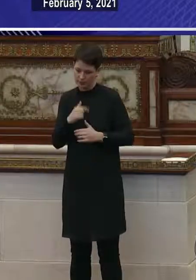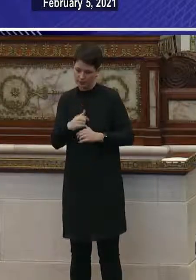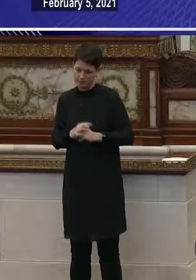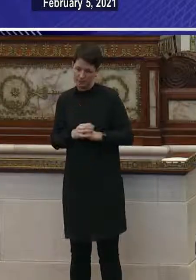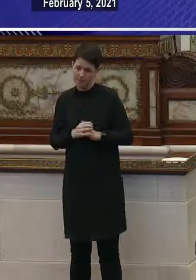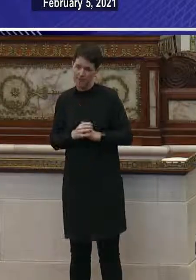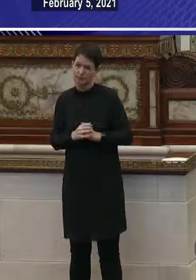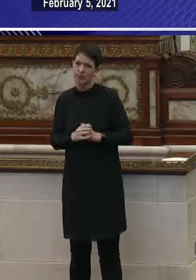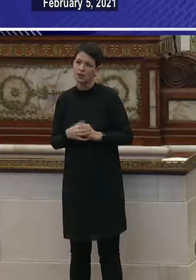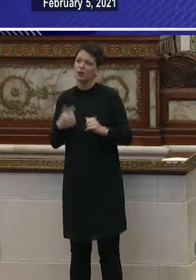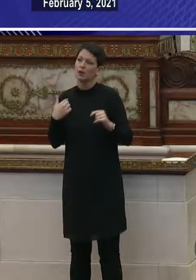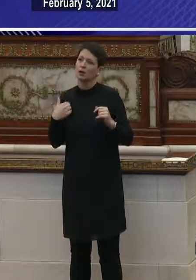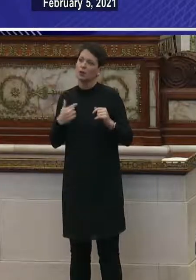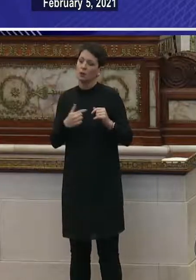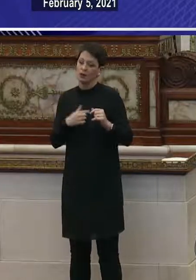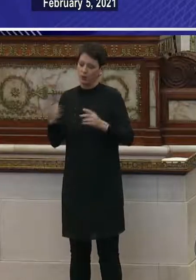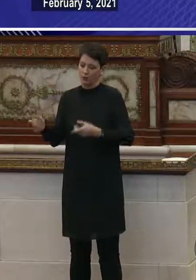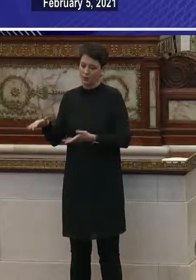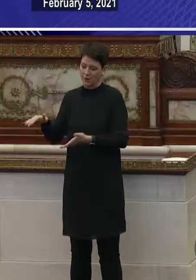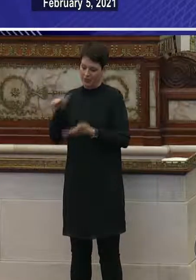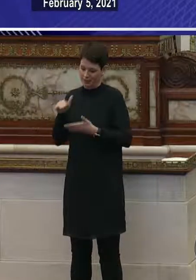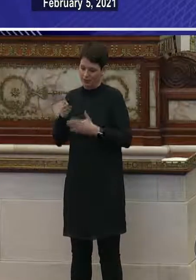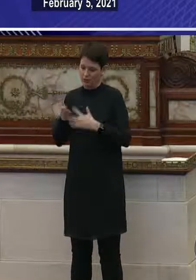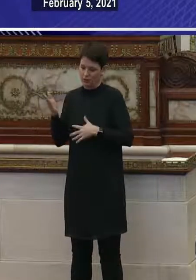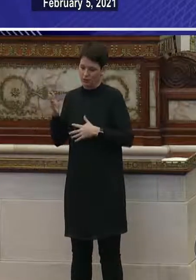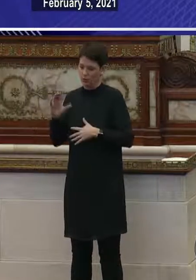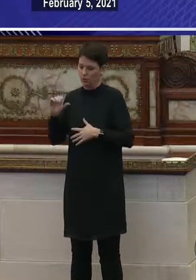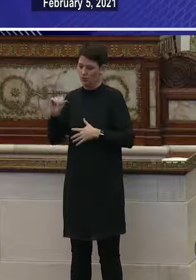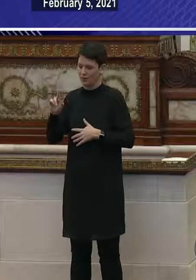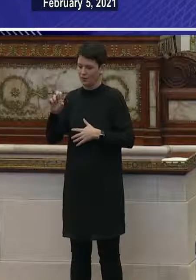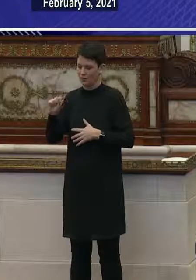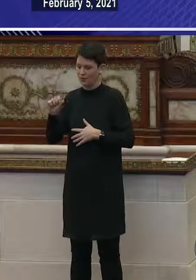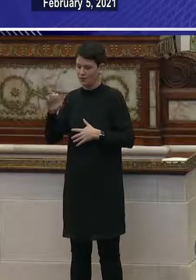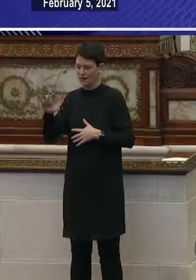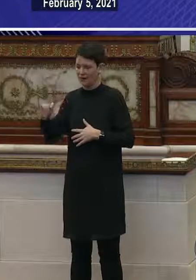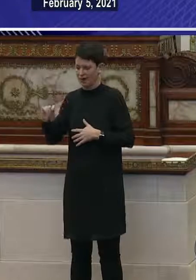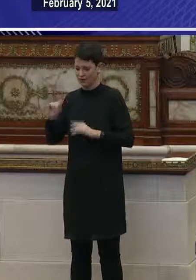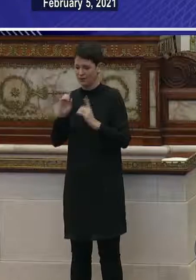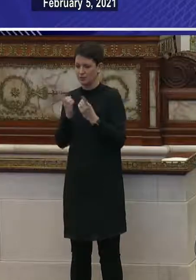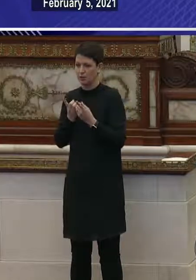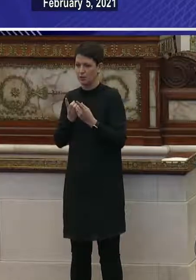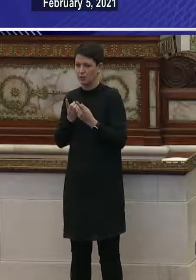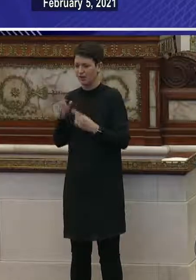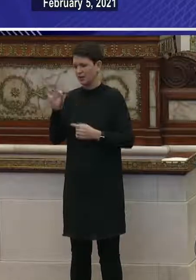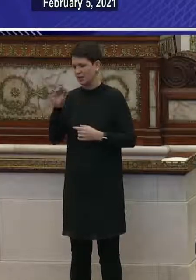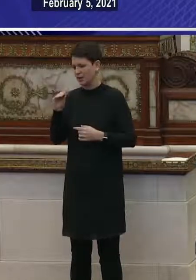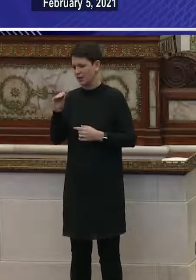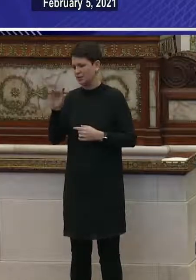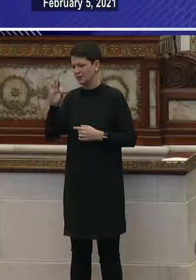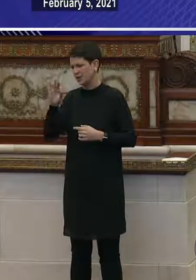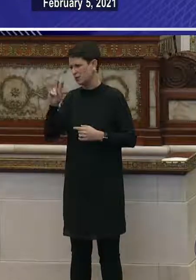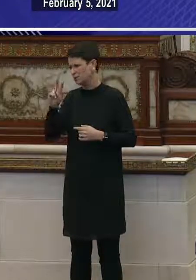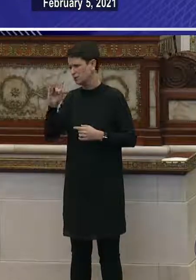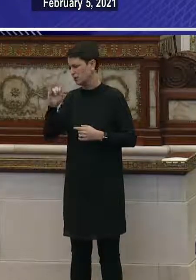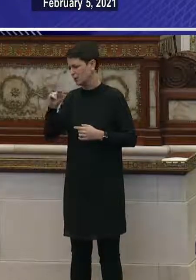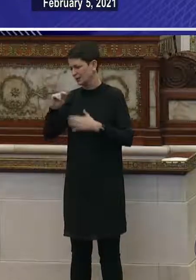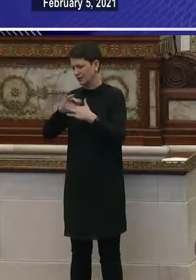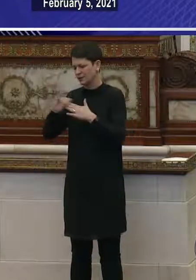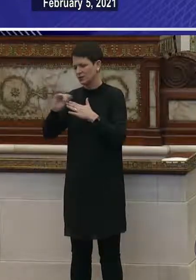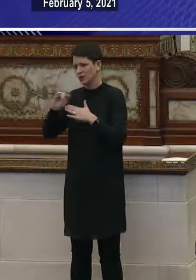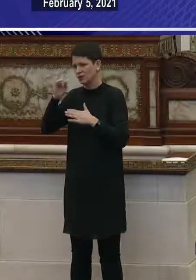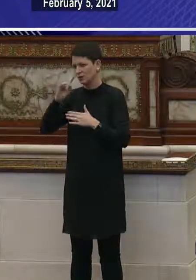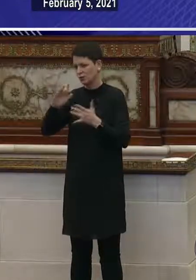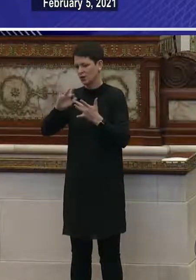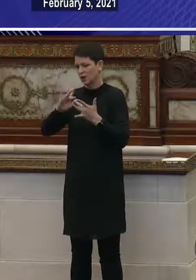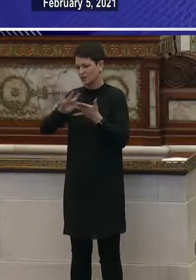were allocated through one of the CARES Act, the department, $90 or $92 million for